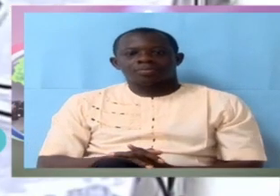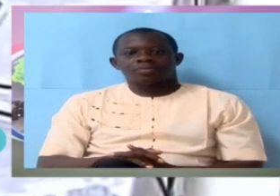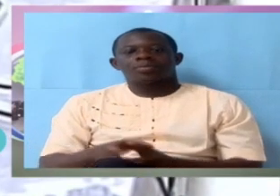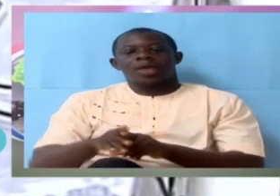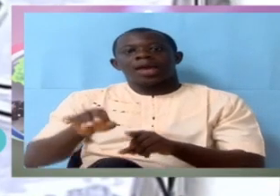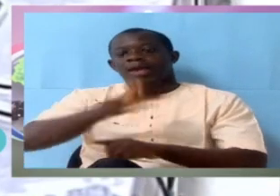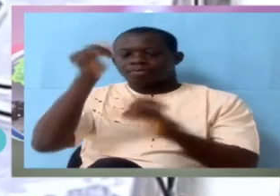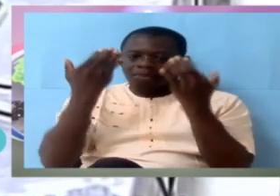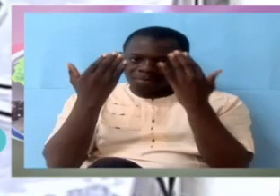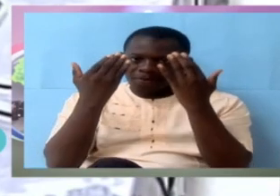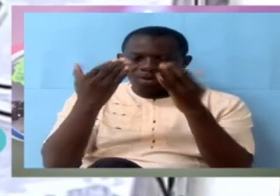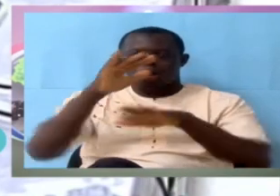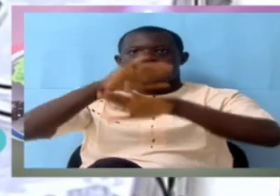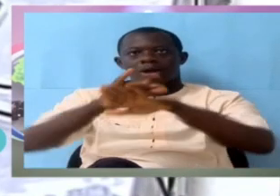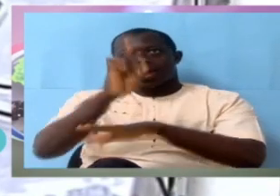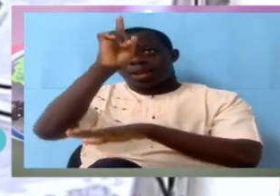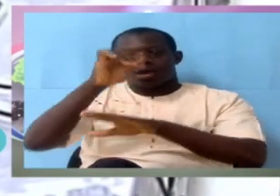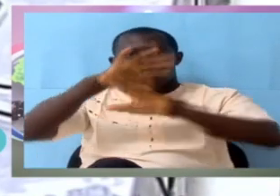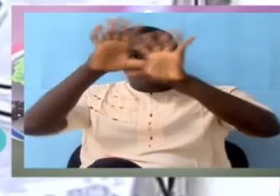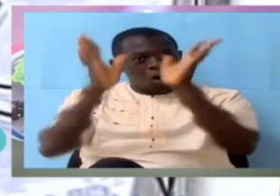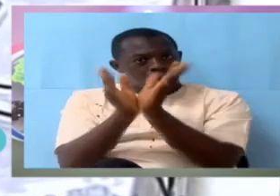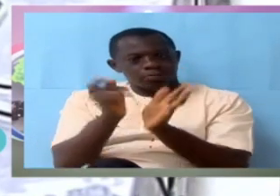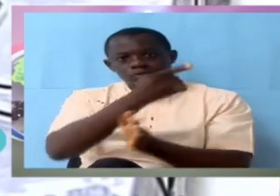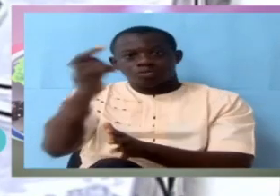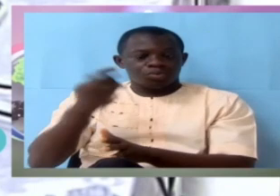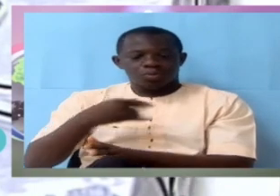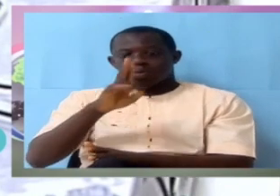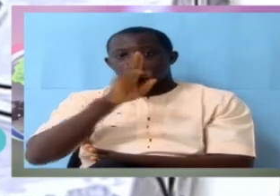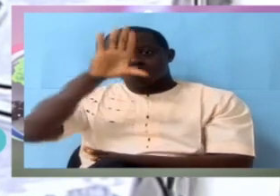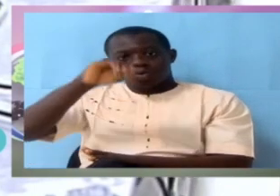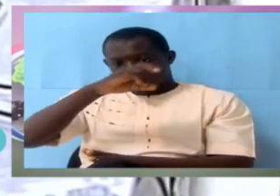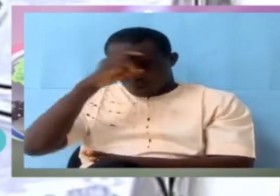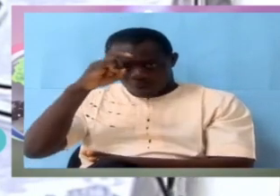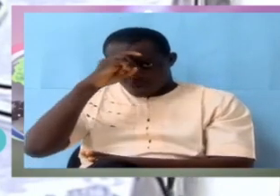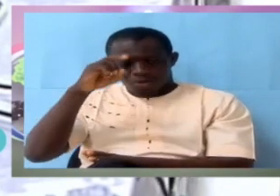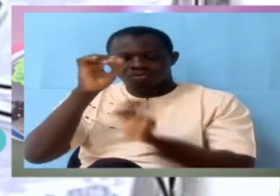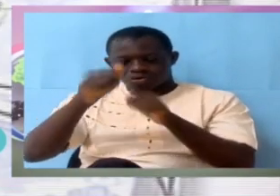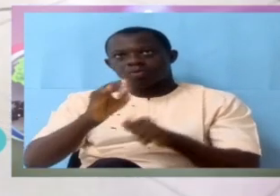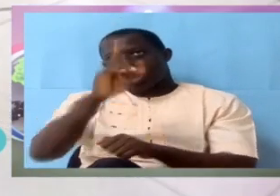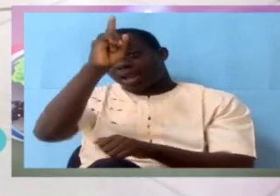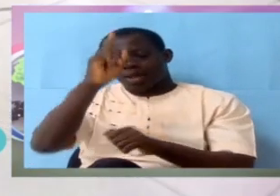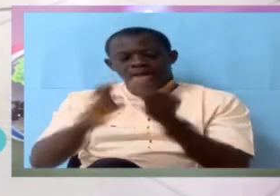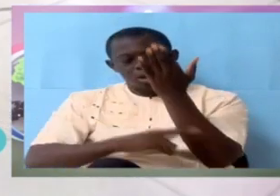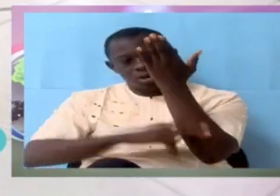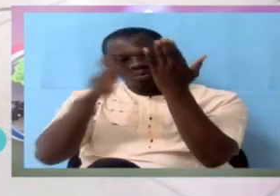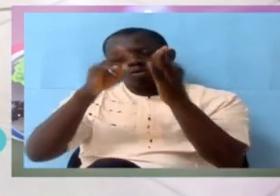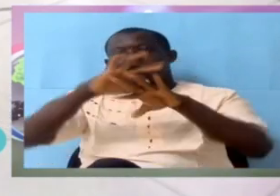And I'm praying to Allah, all of you who are doing this job, may Allah reward all of you.